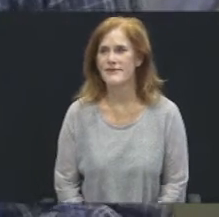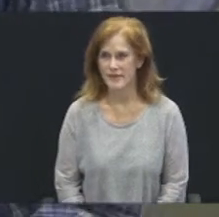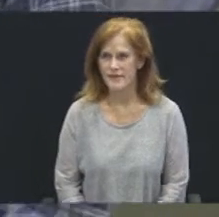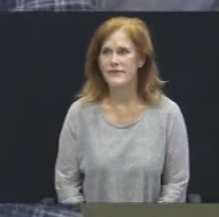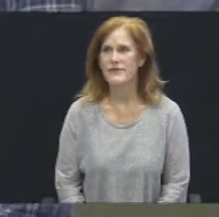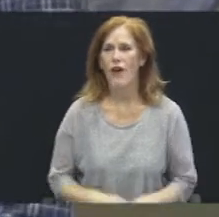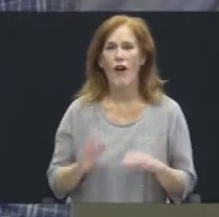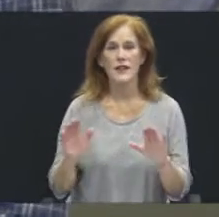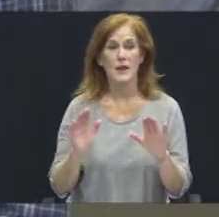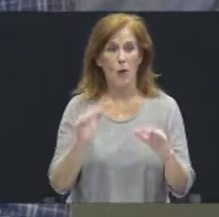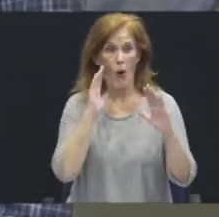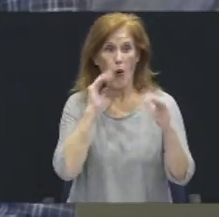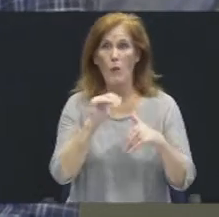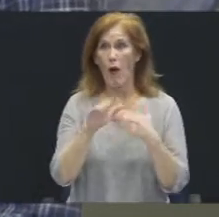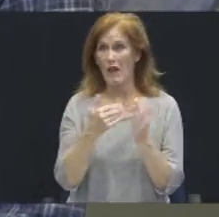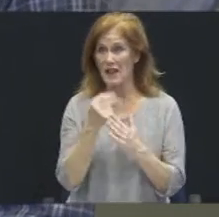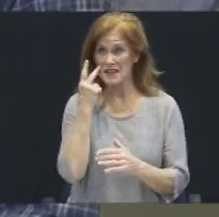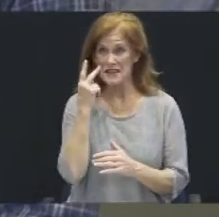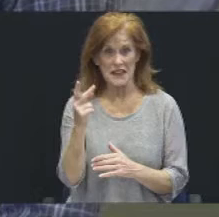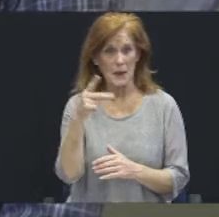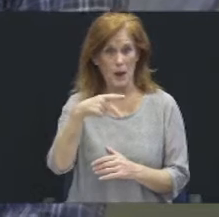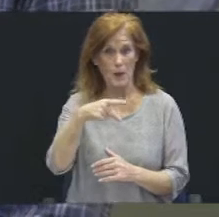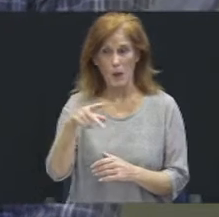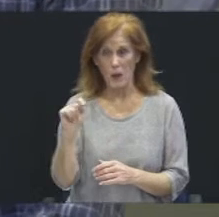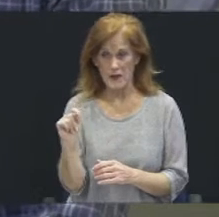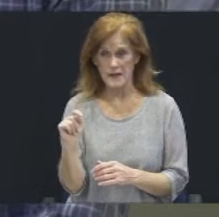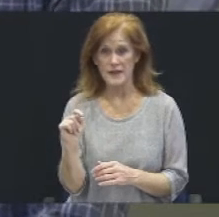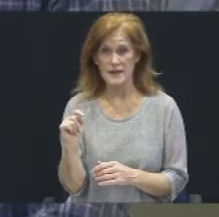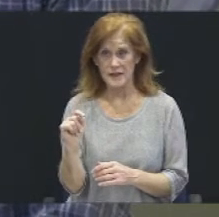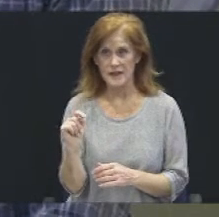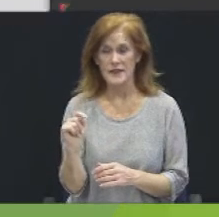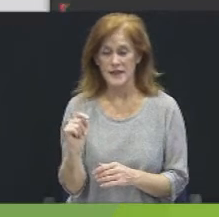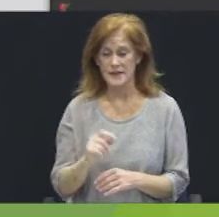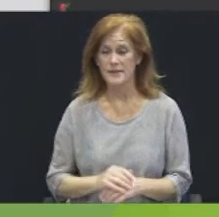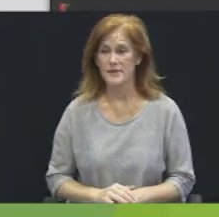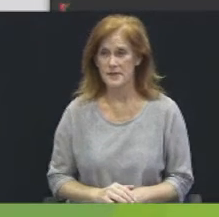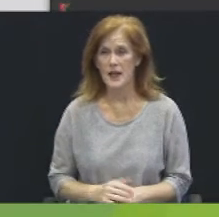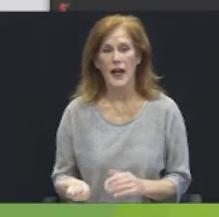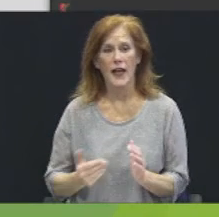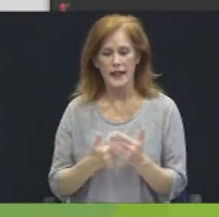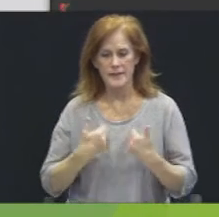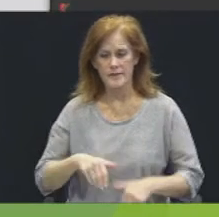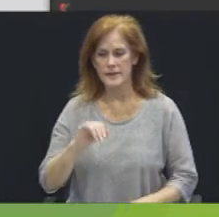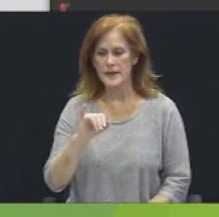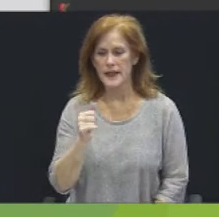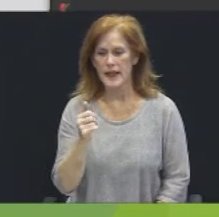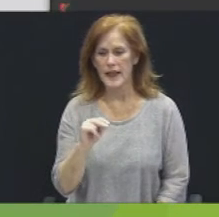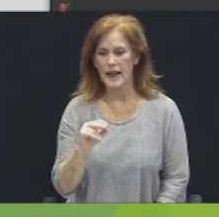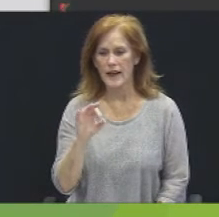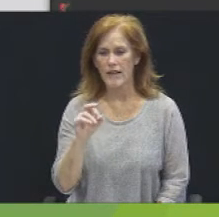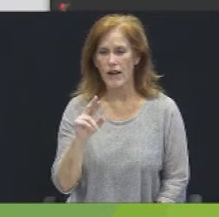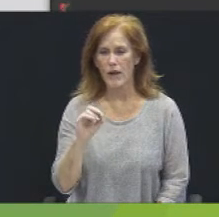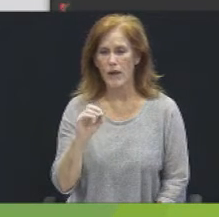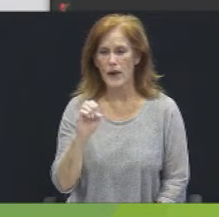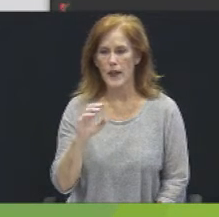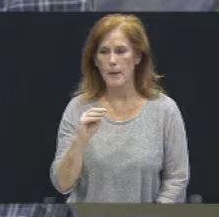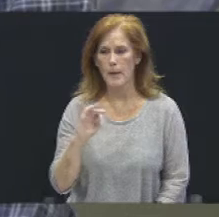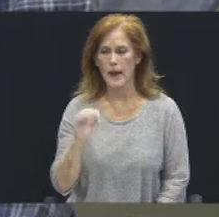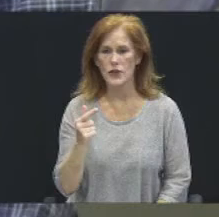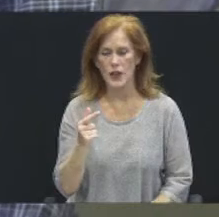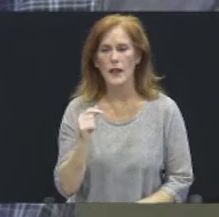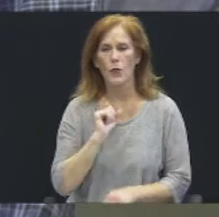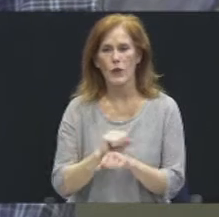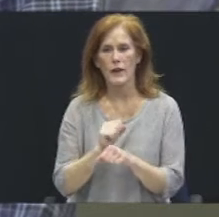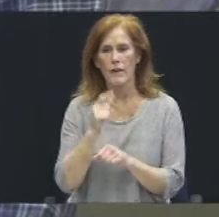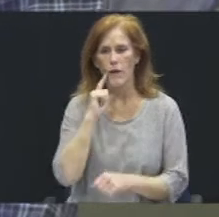Okay, awesome. Hopefully everybody can see that PowerPoint. But again, my name is Ian Fremming. I work for the Madonna School